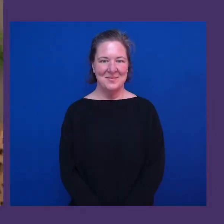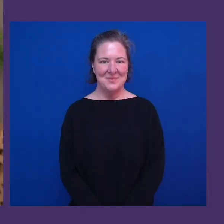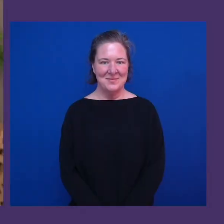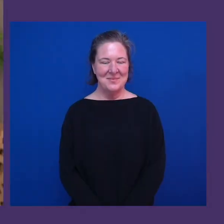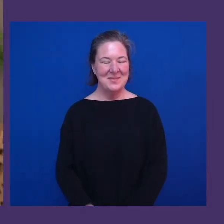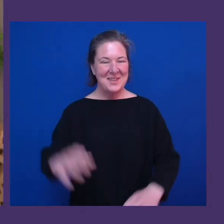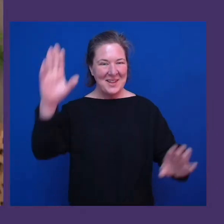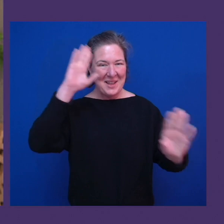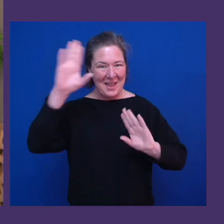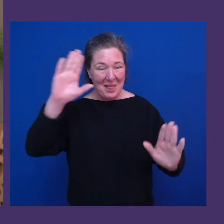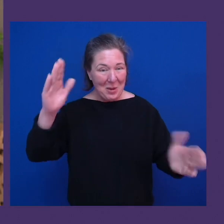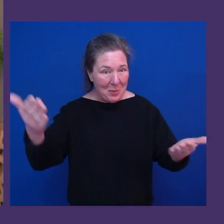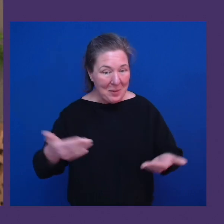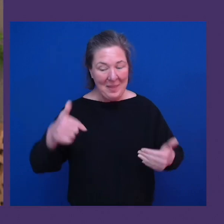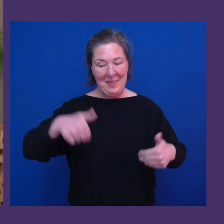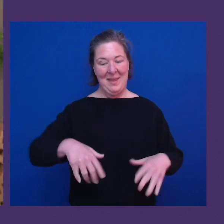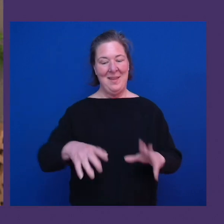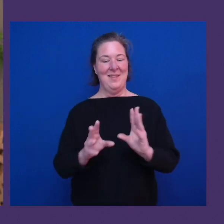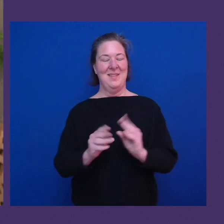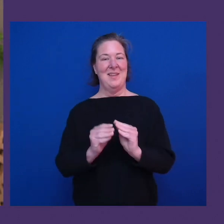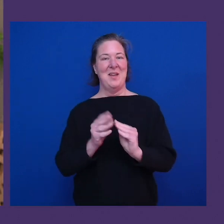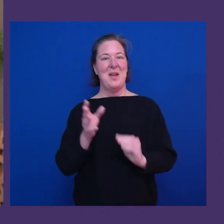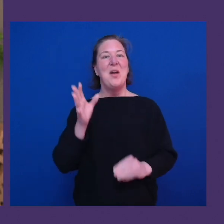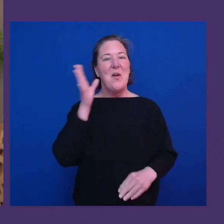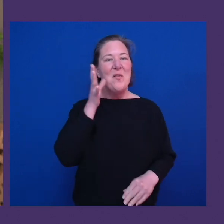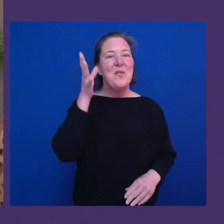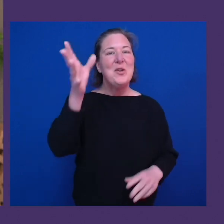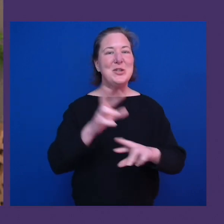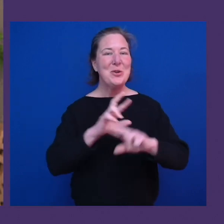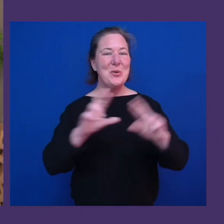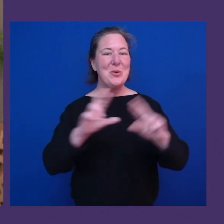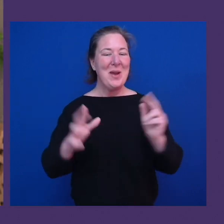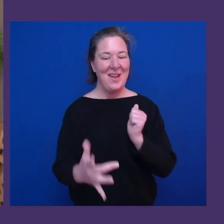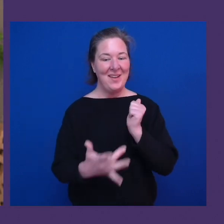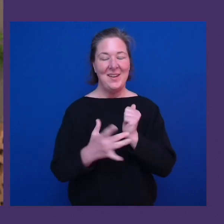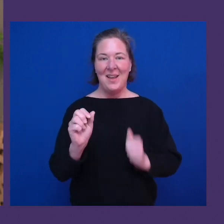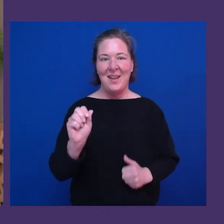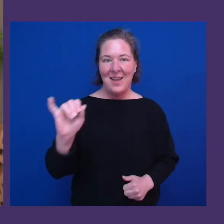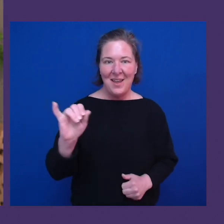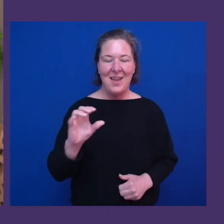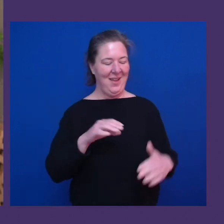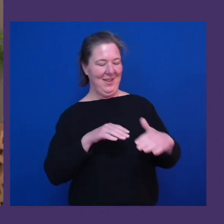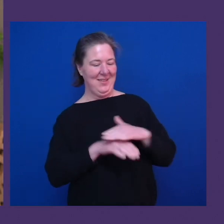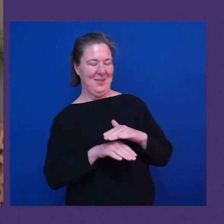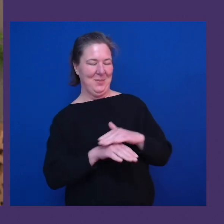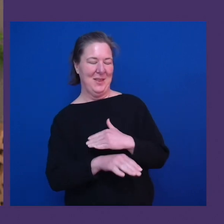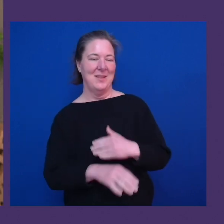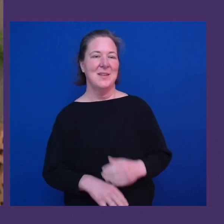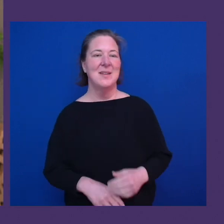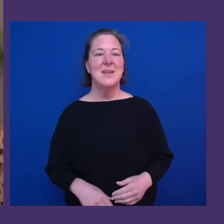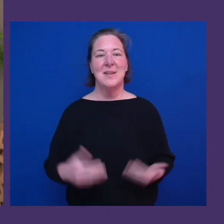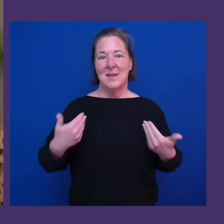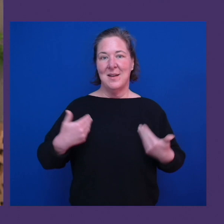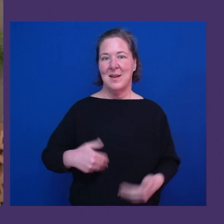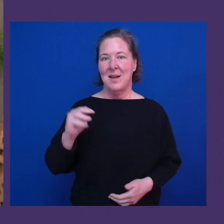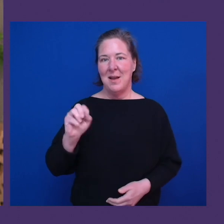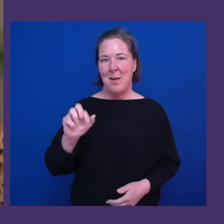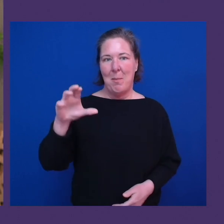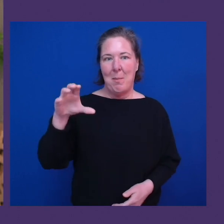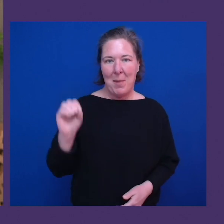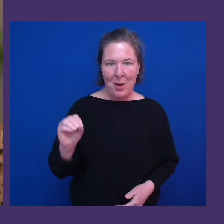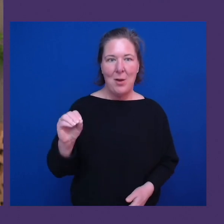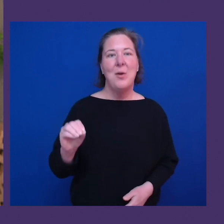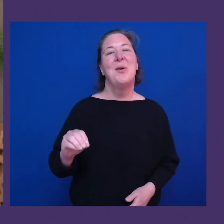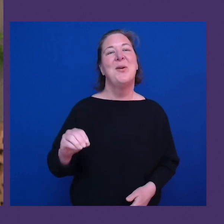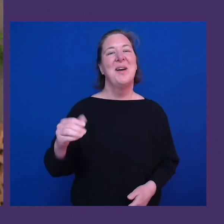Hello and welcome to this session on future-ready tech, AI, and accessibility. I'm Marco Castellana, VP